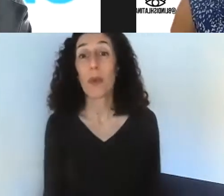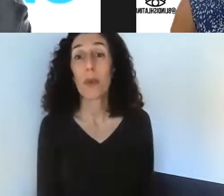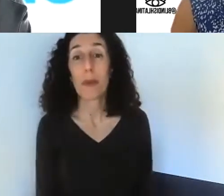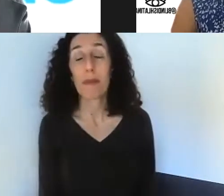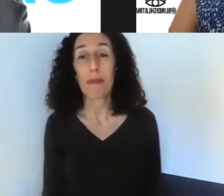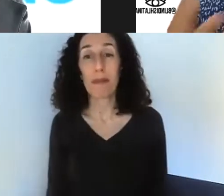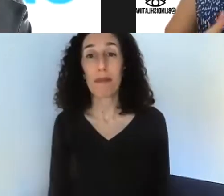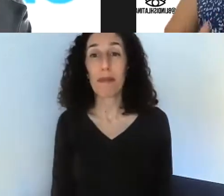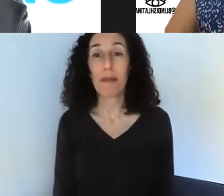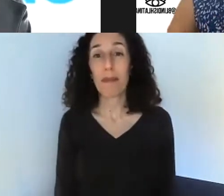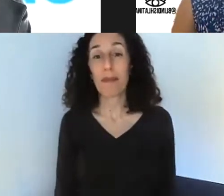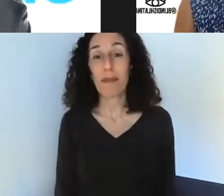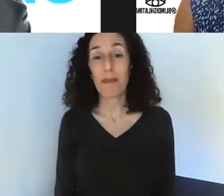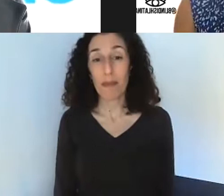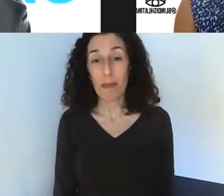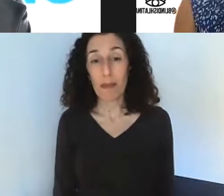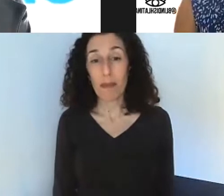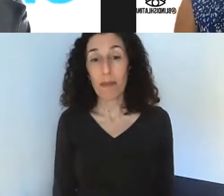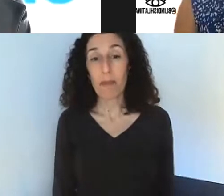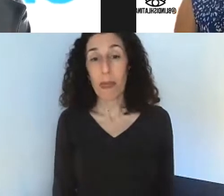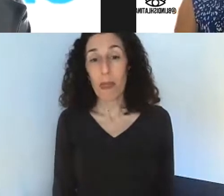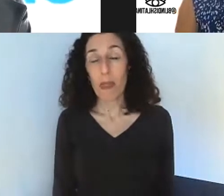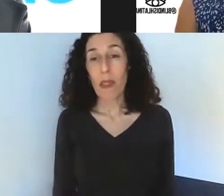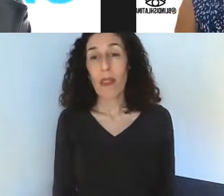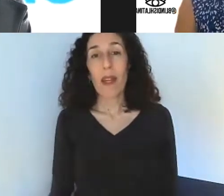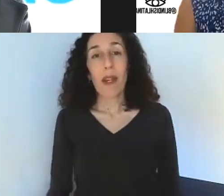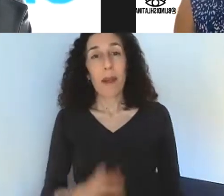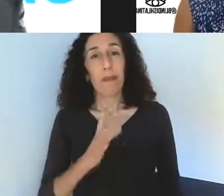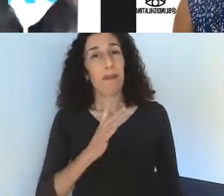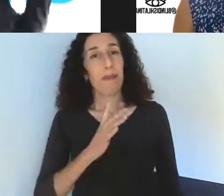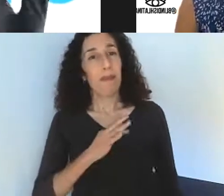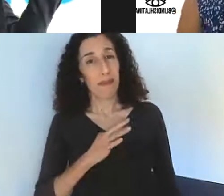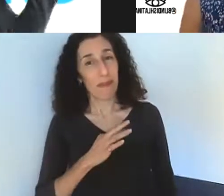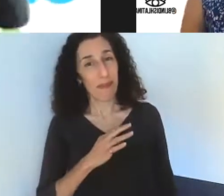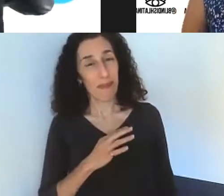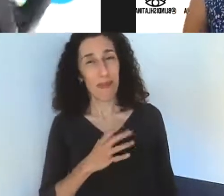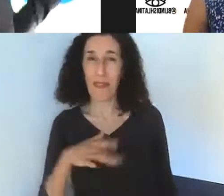I love this. I feel like we're in a newsroom, you know, we say back to you.